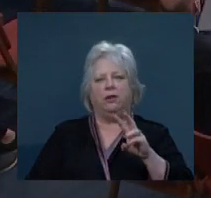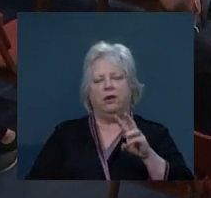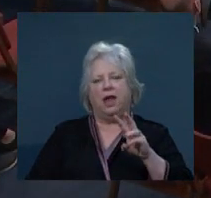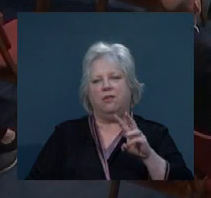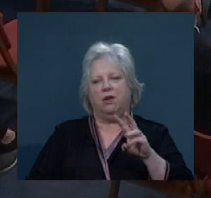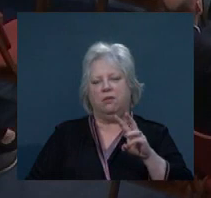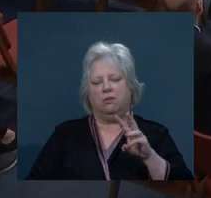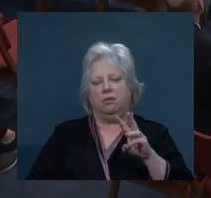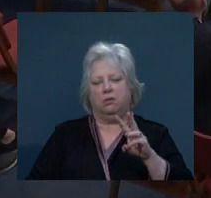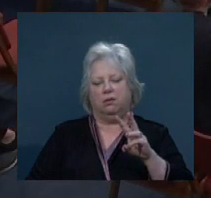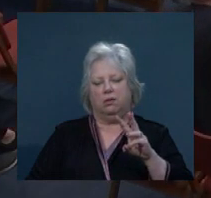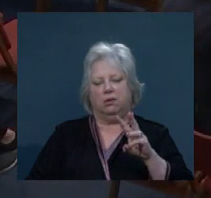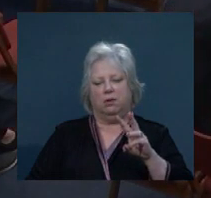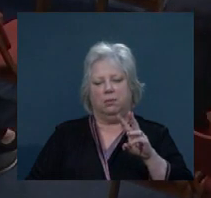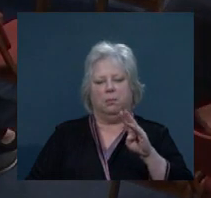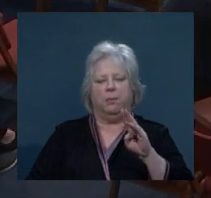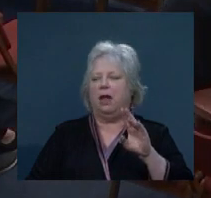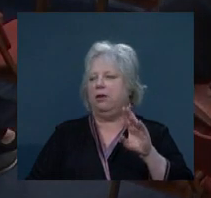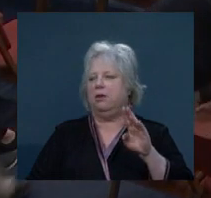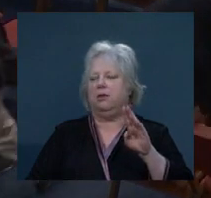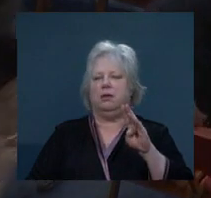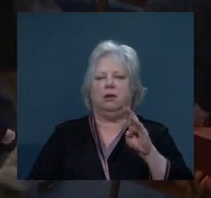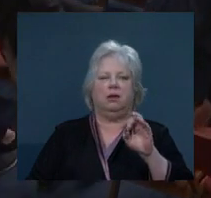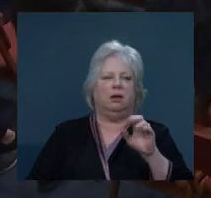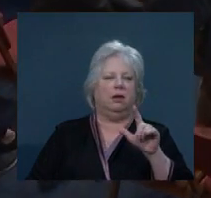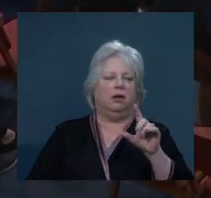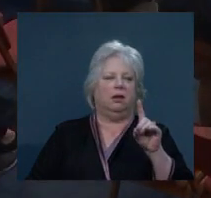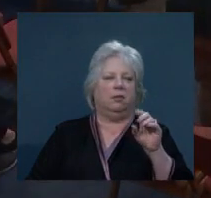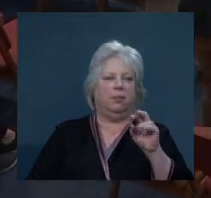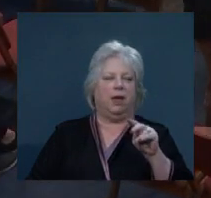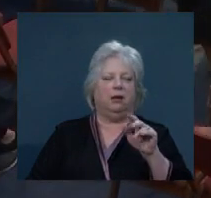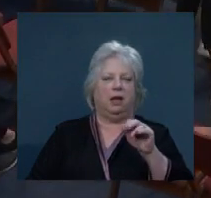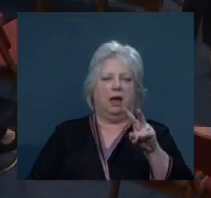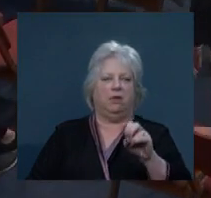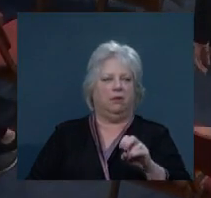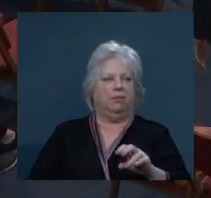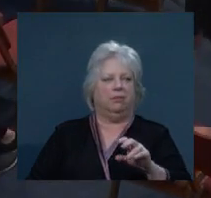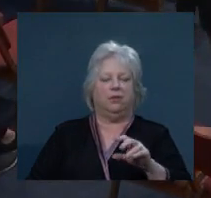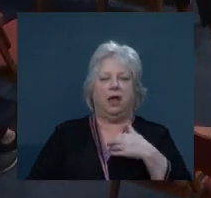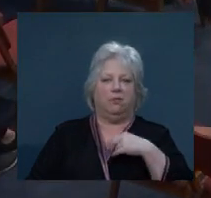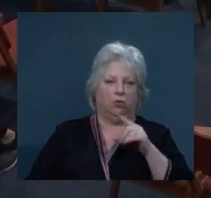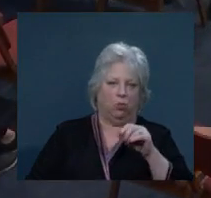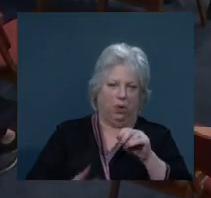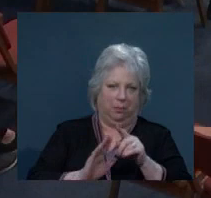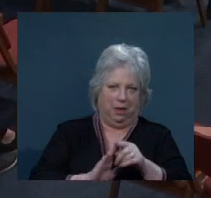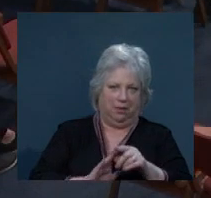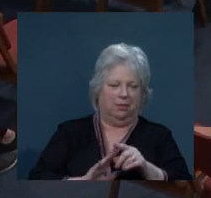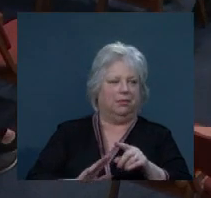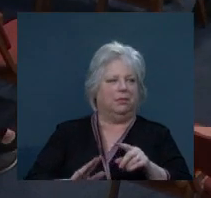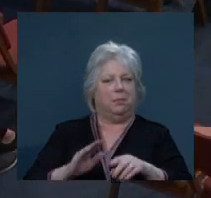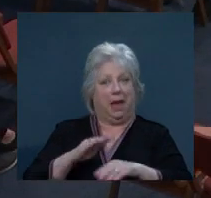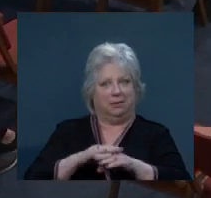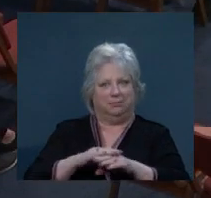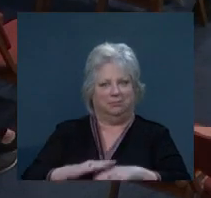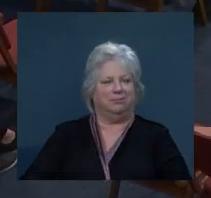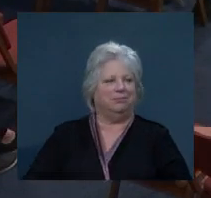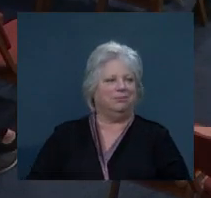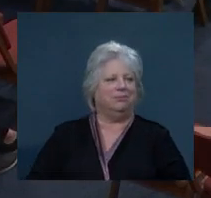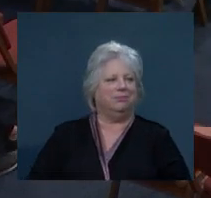The applicant would like to address. We have several cards in opposition, so 20 minutes max.